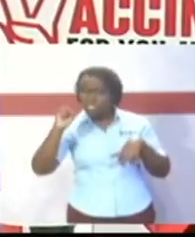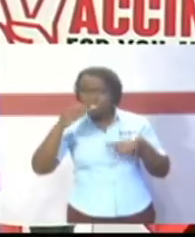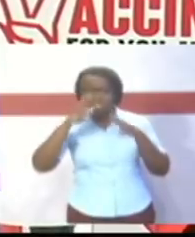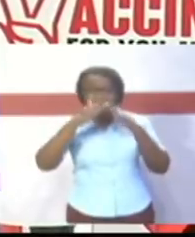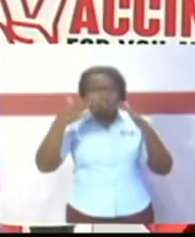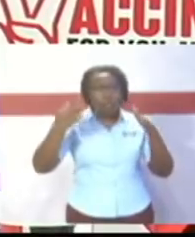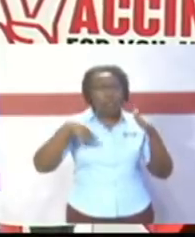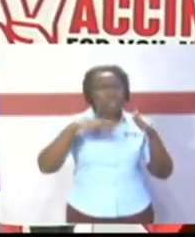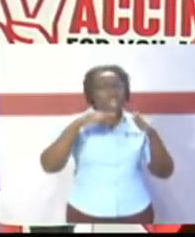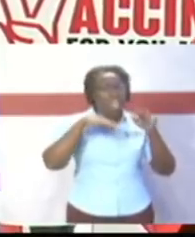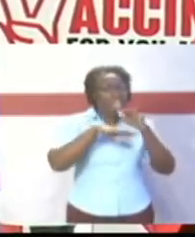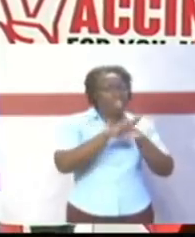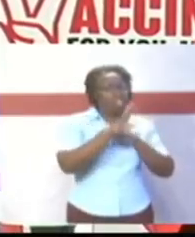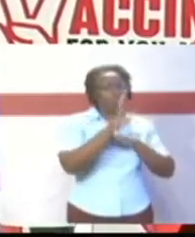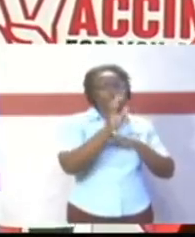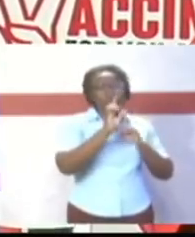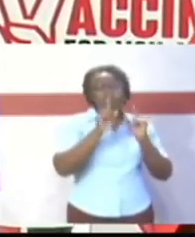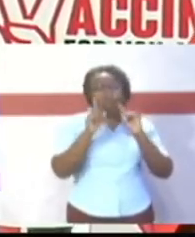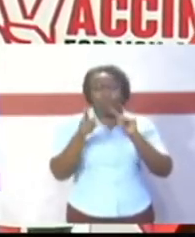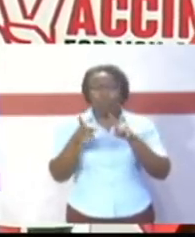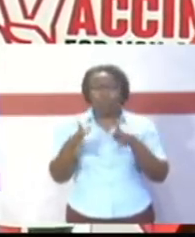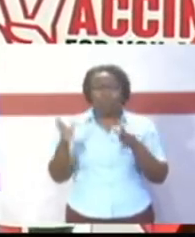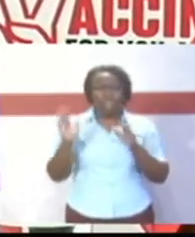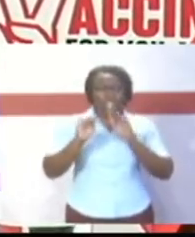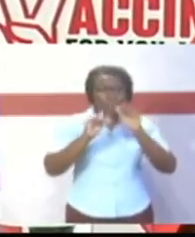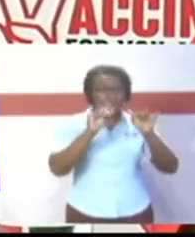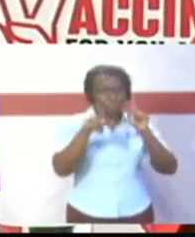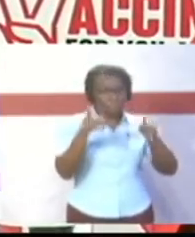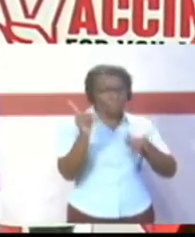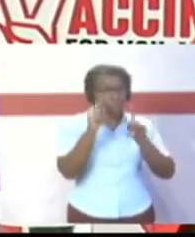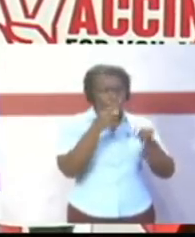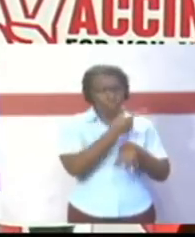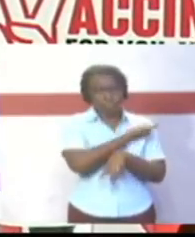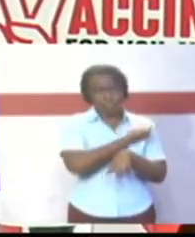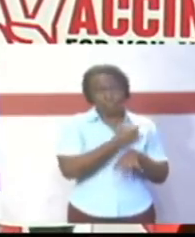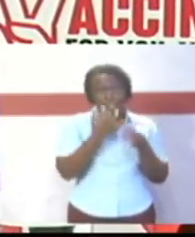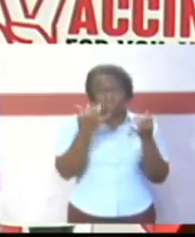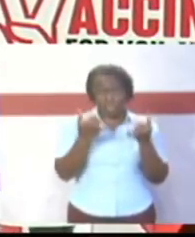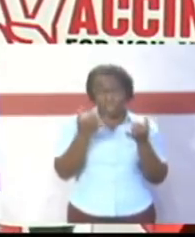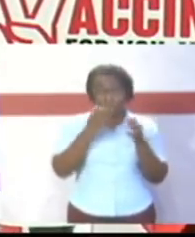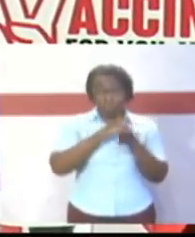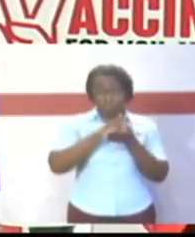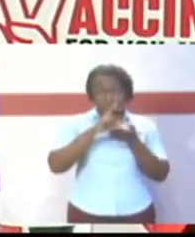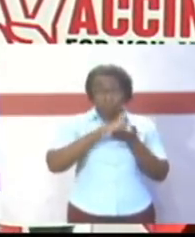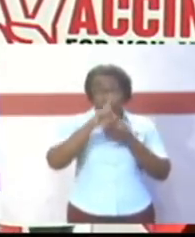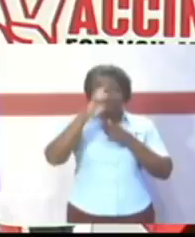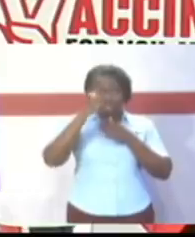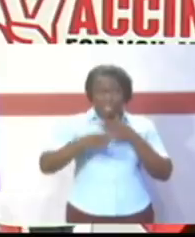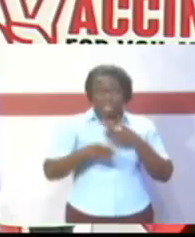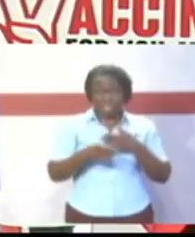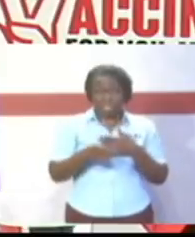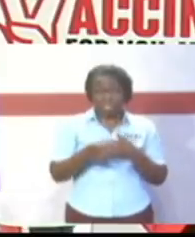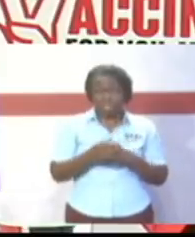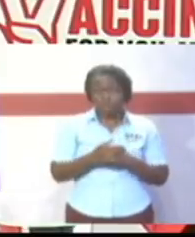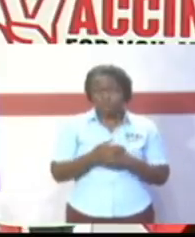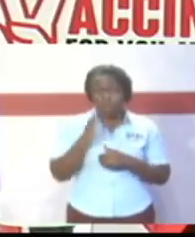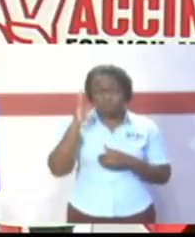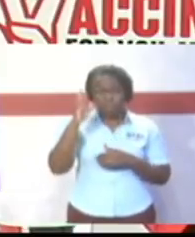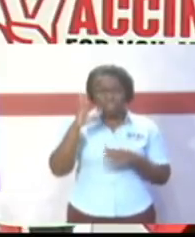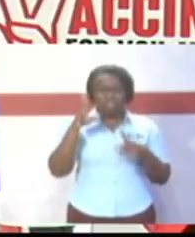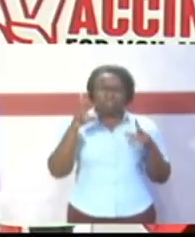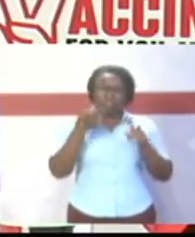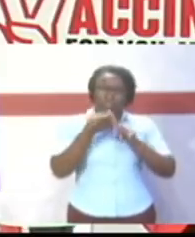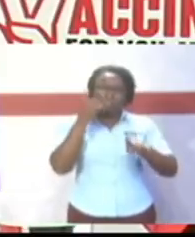will be having our final sort of retail establishment drive, which starts, I believe, on